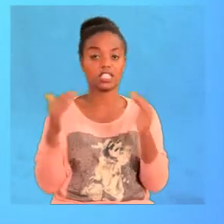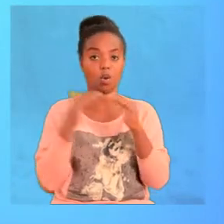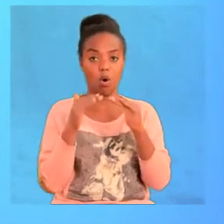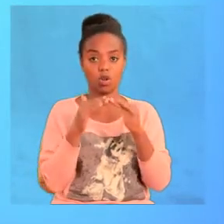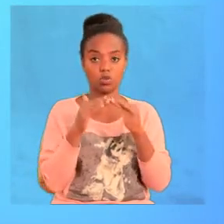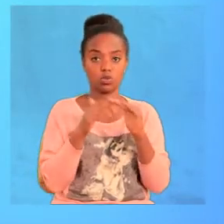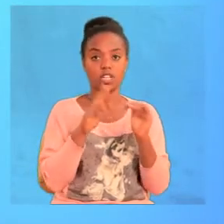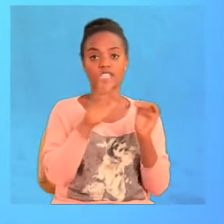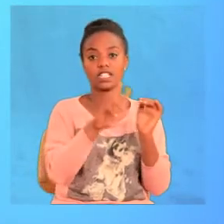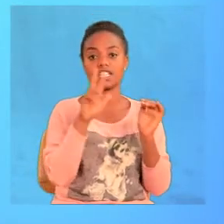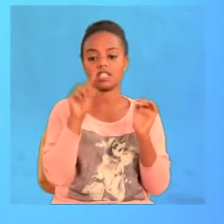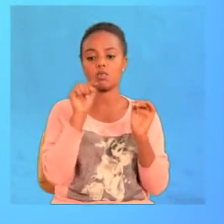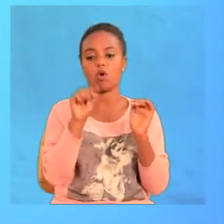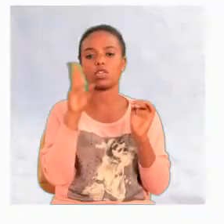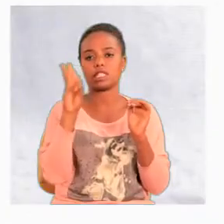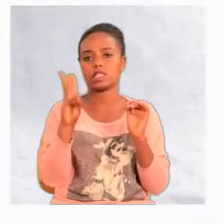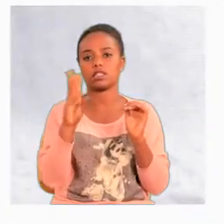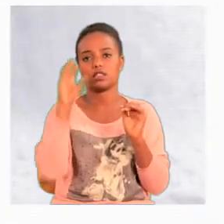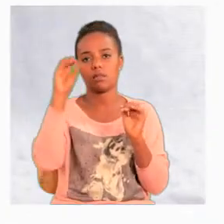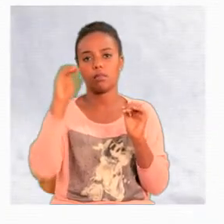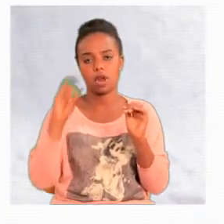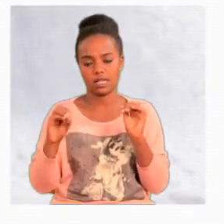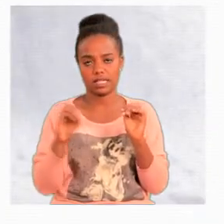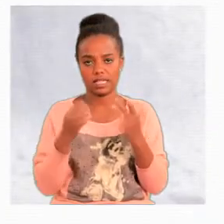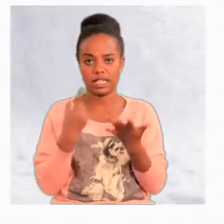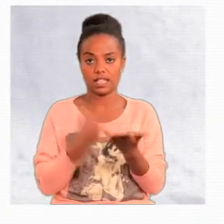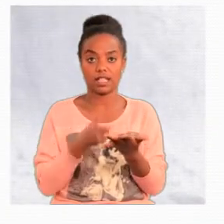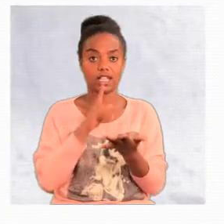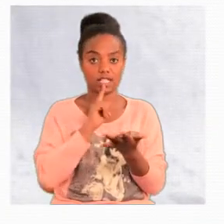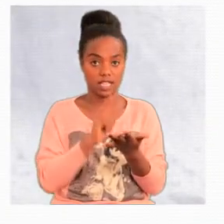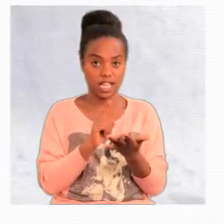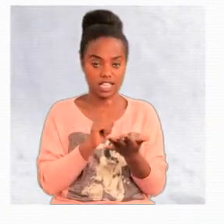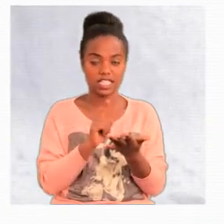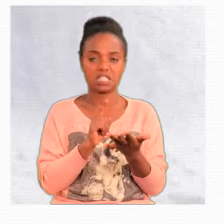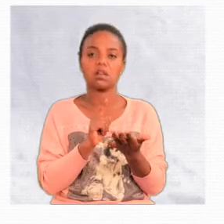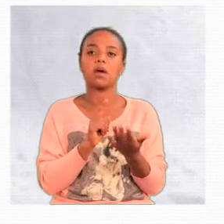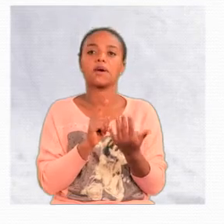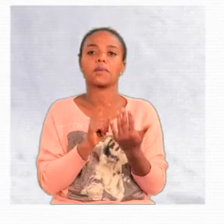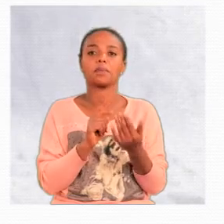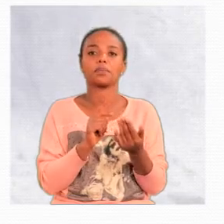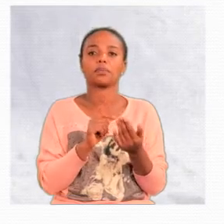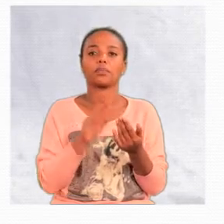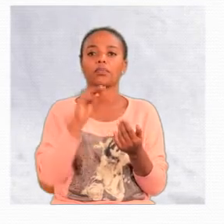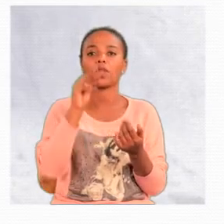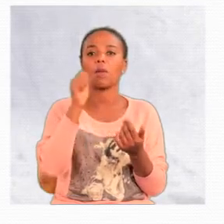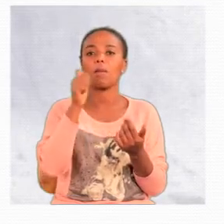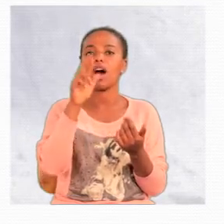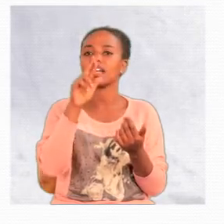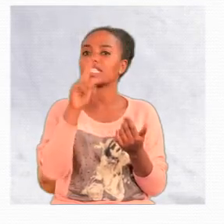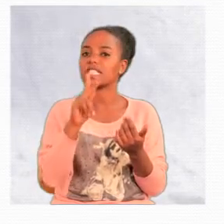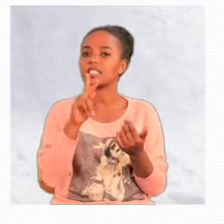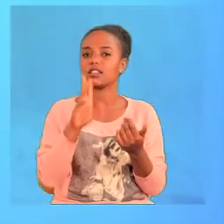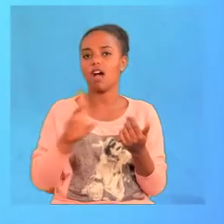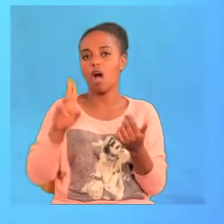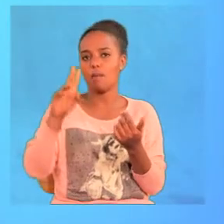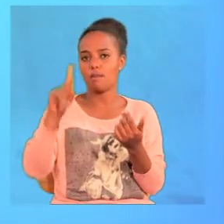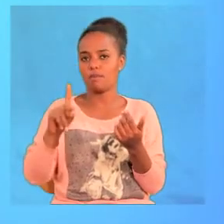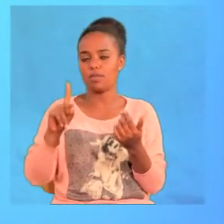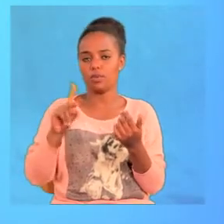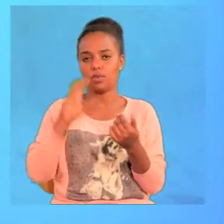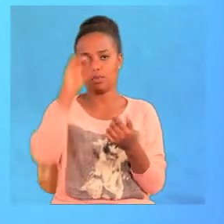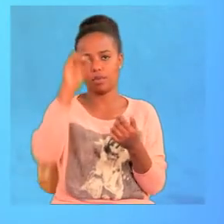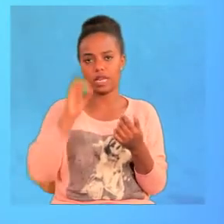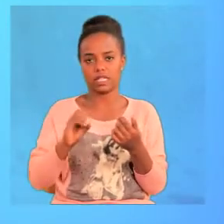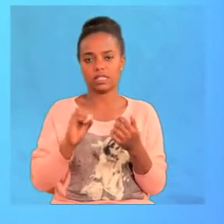is 33.6%. This is this markup percent with respect to selling